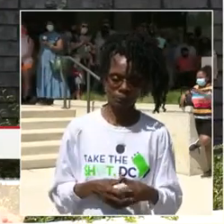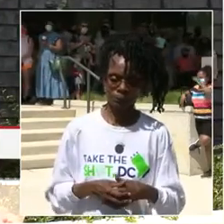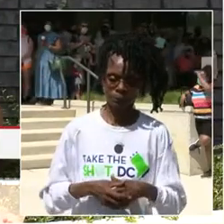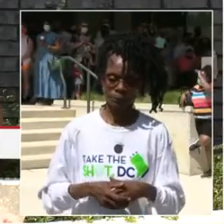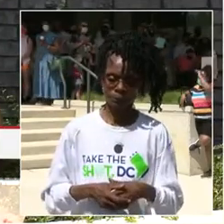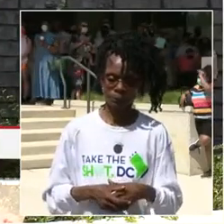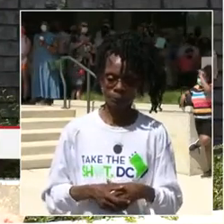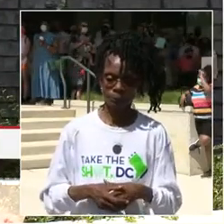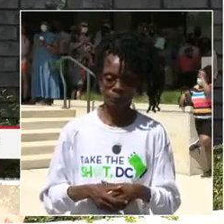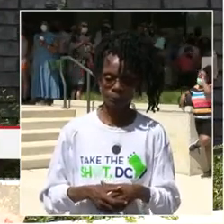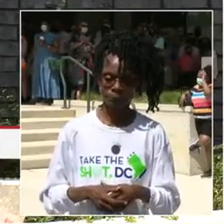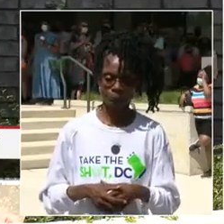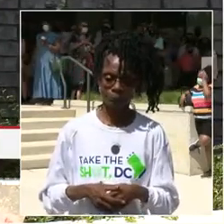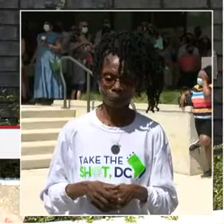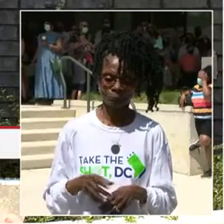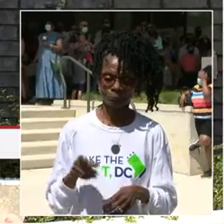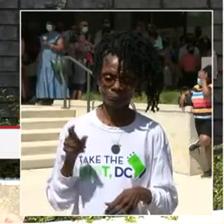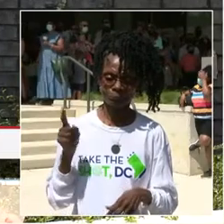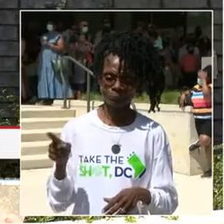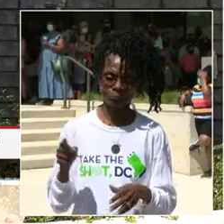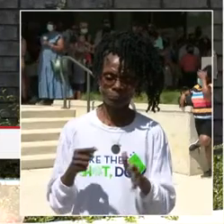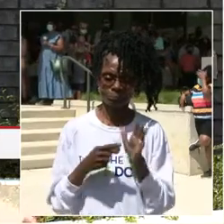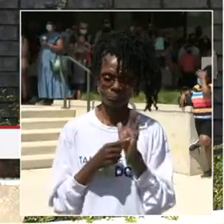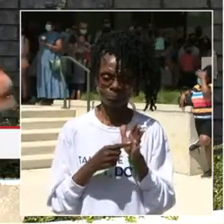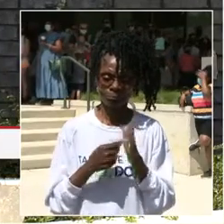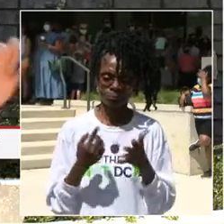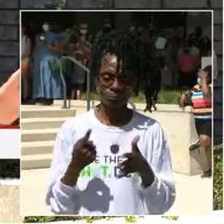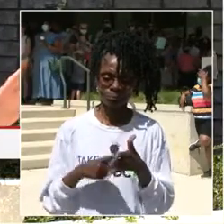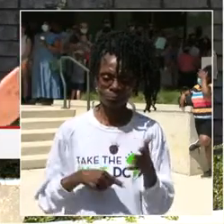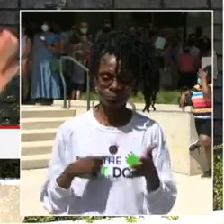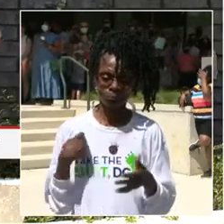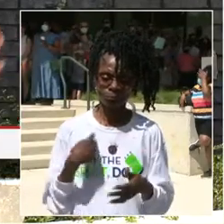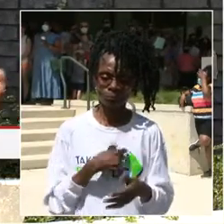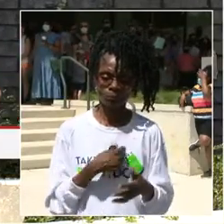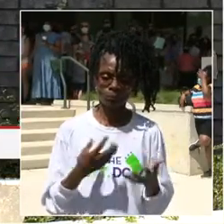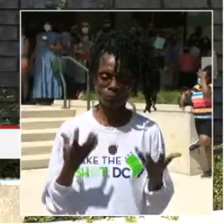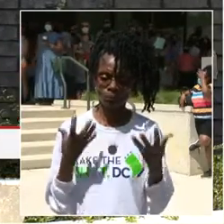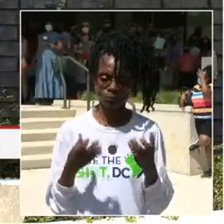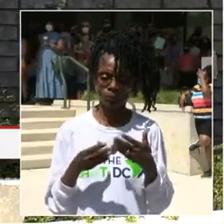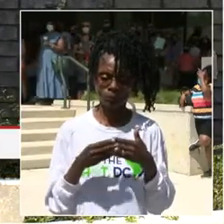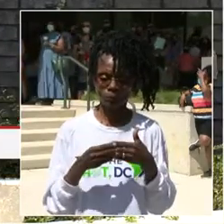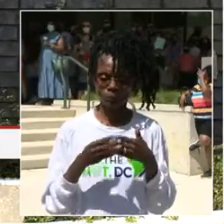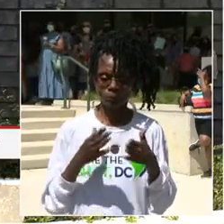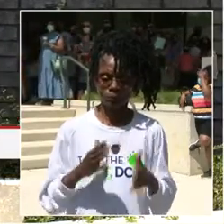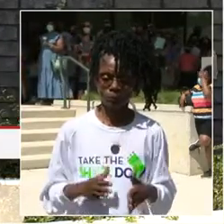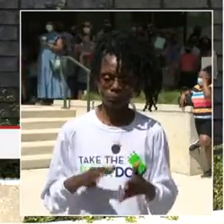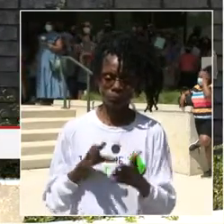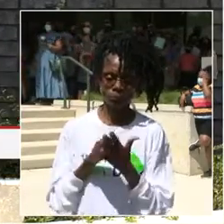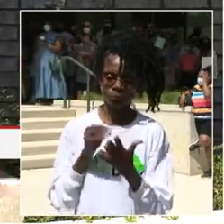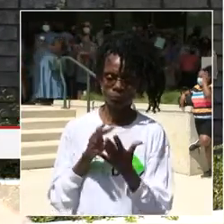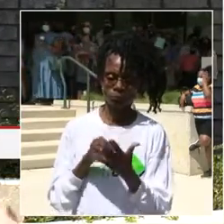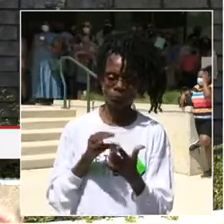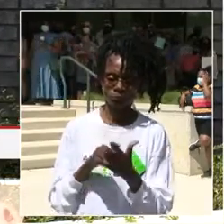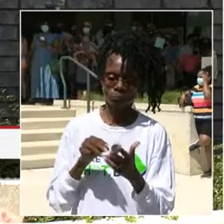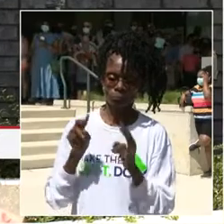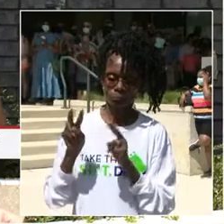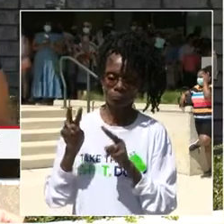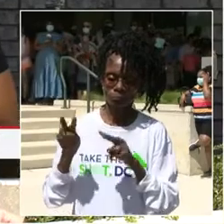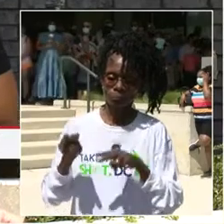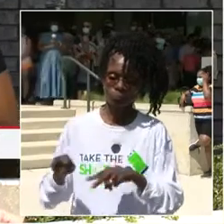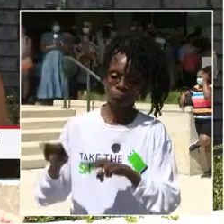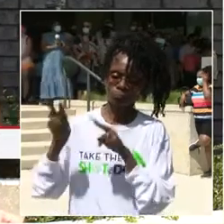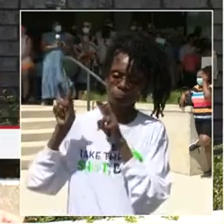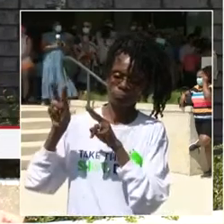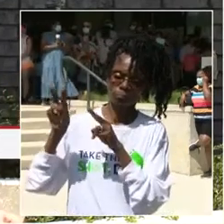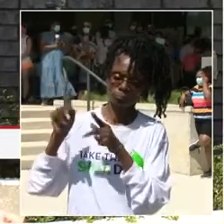to aspire to and to replicate in their experiences. The last thing I want to leave you with is that we are not only investing in our